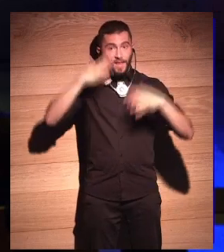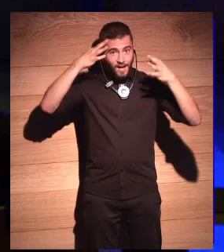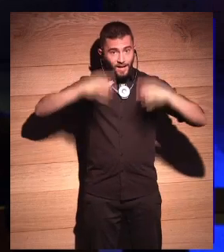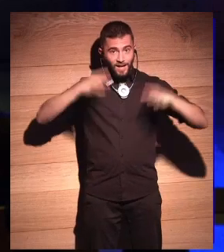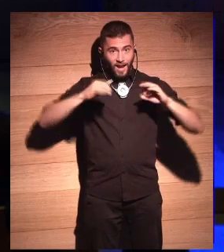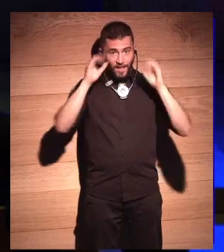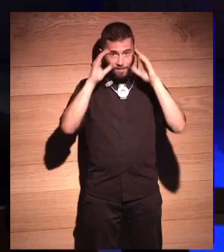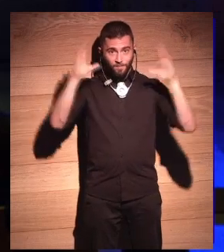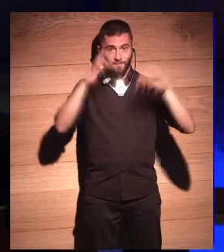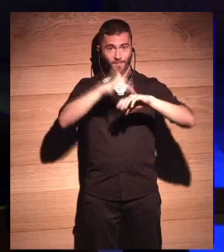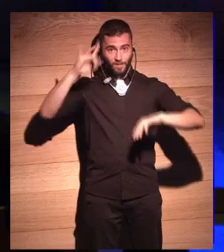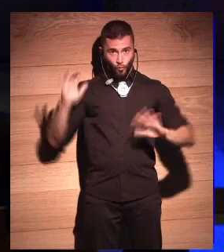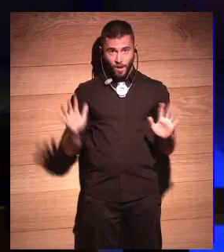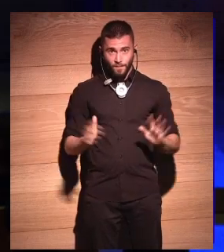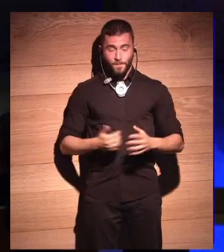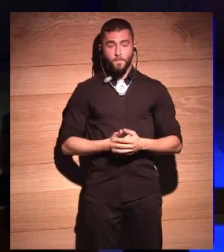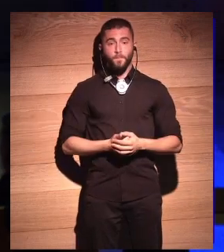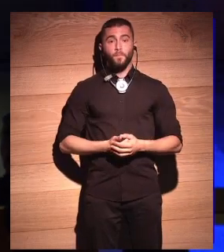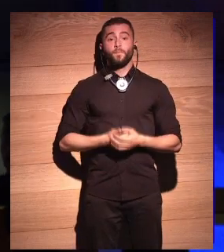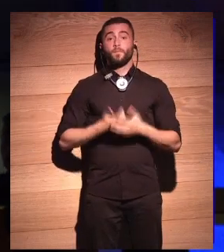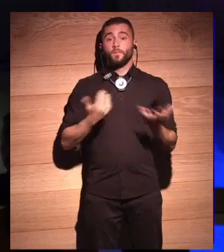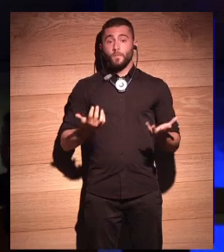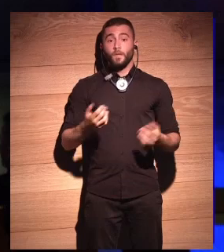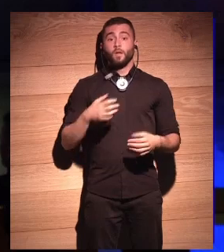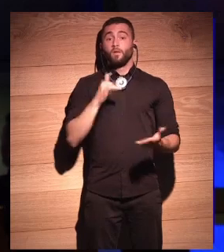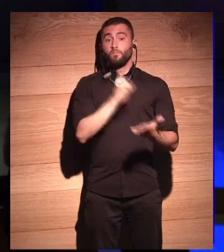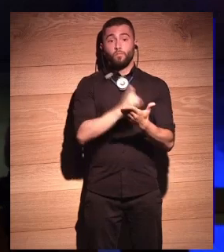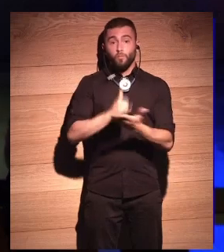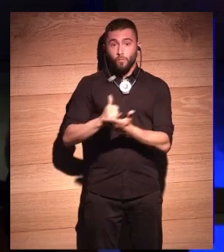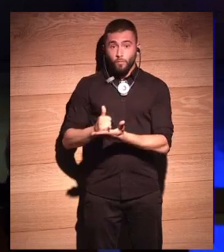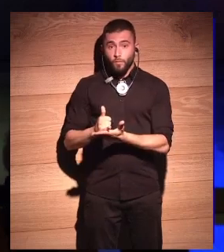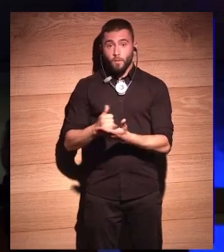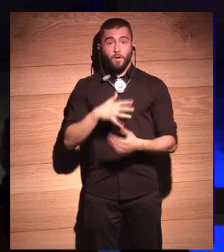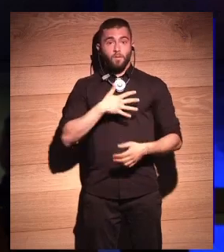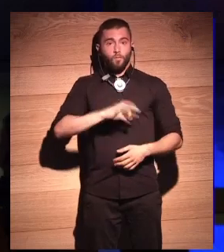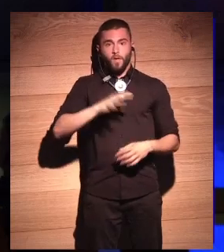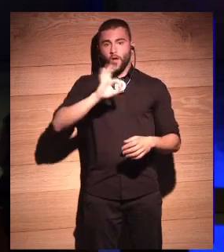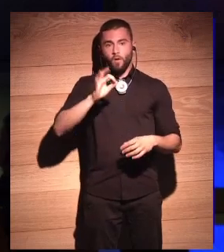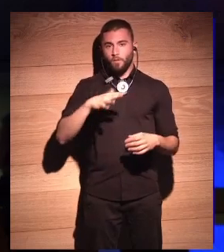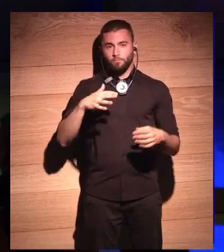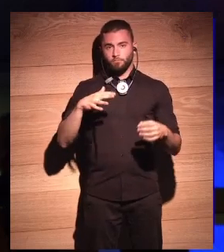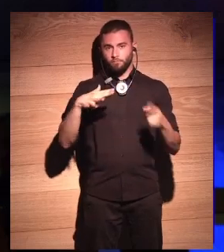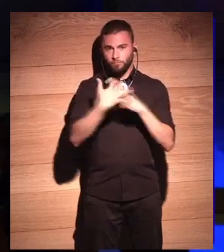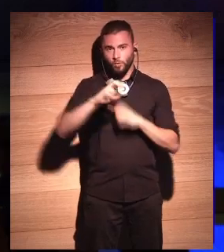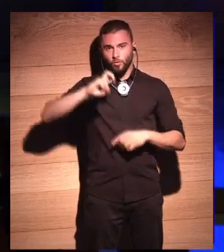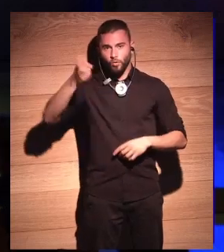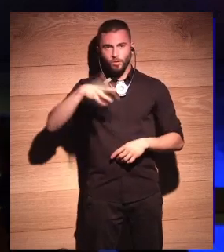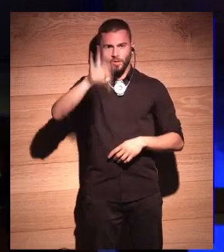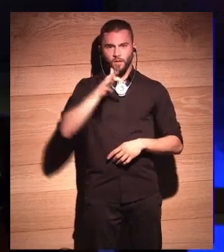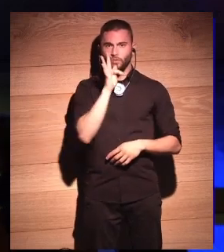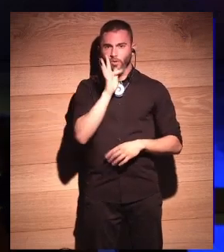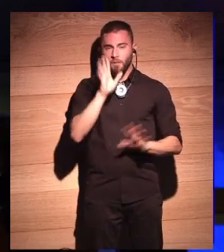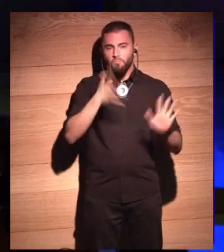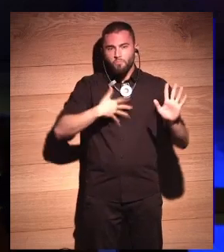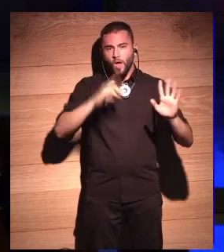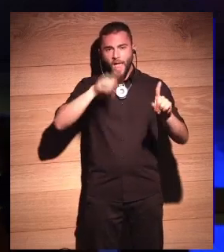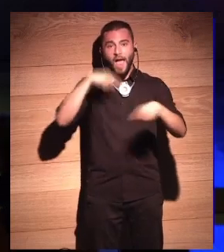time. I'm not sure yet, because I need to still make it all. But hopefully I'll be back here next year with this new